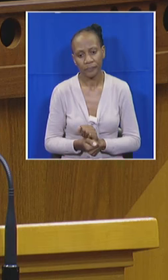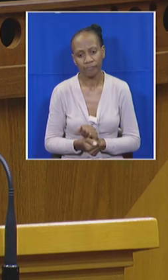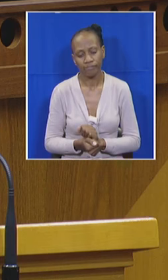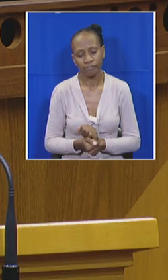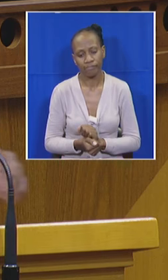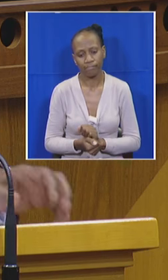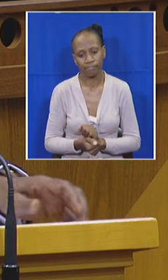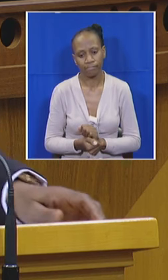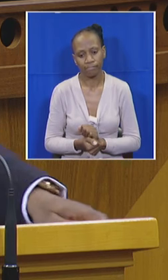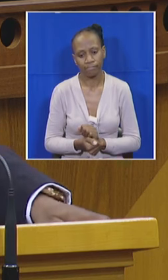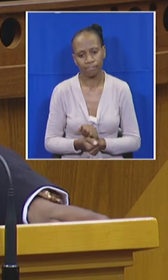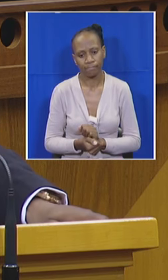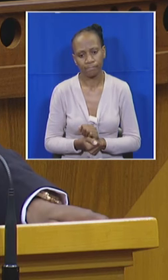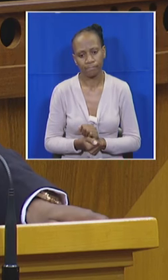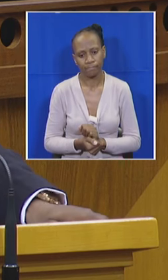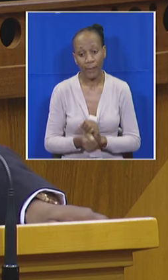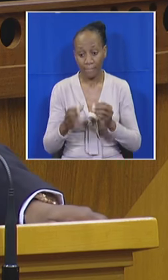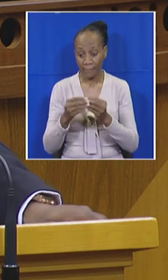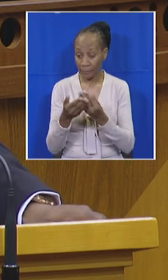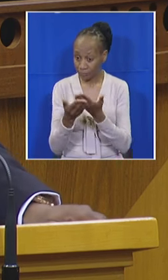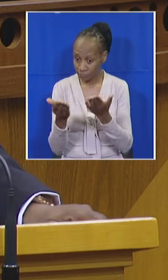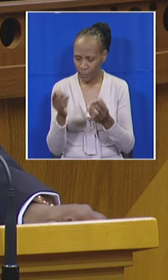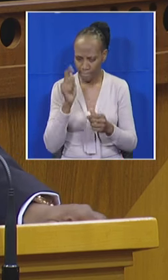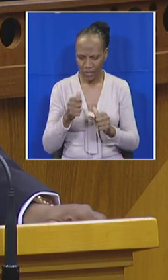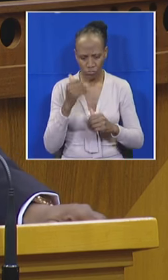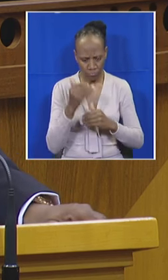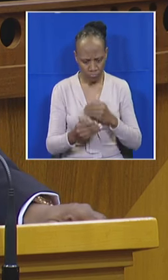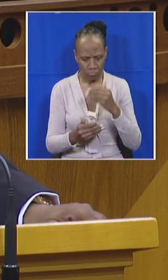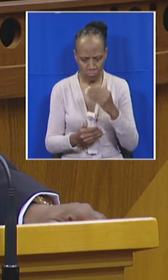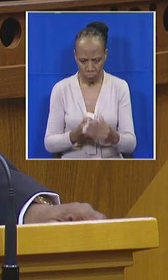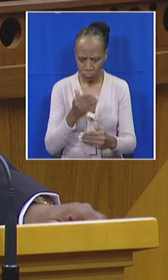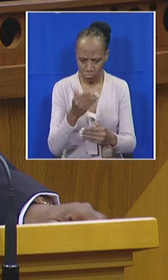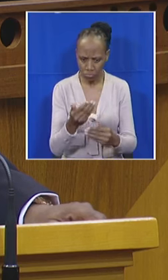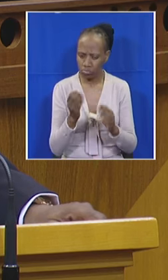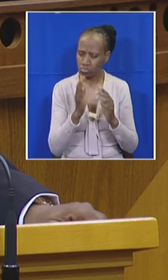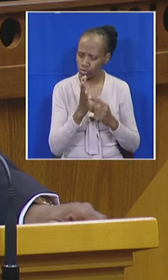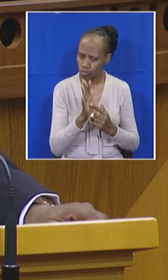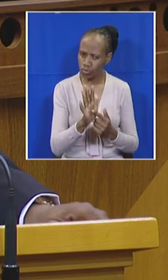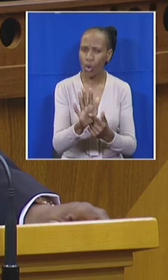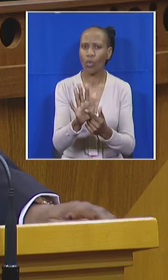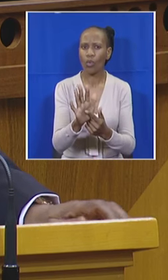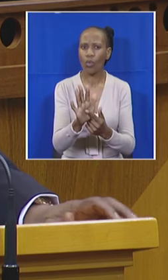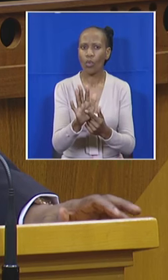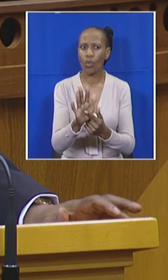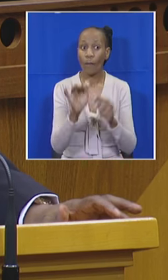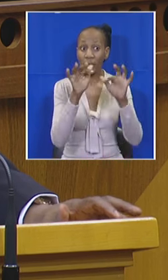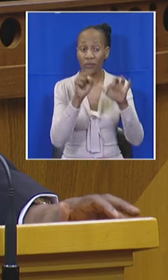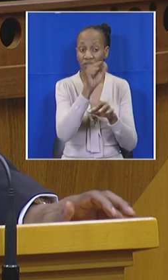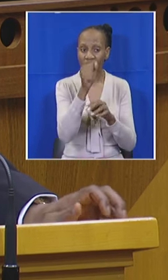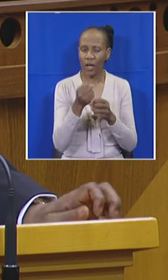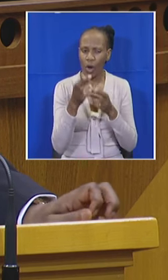and conduct themselves in a manner that gives hope to South